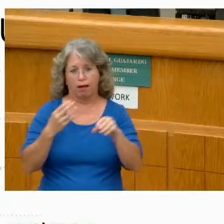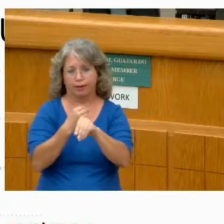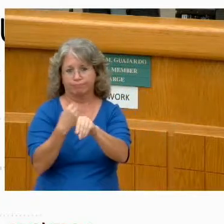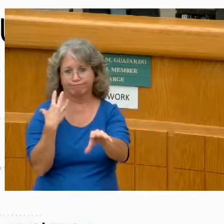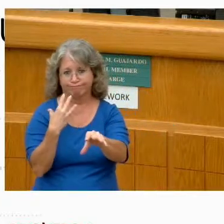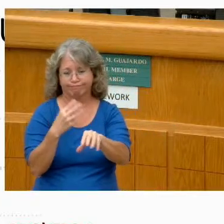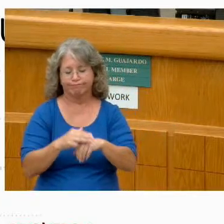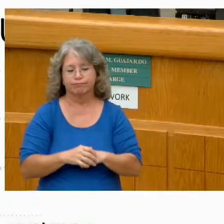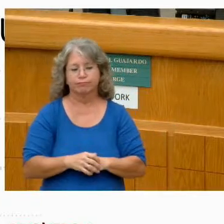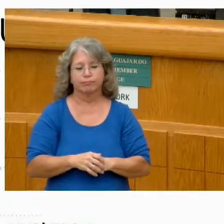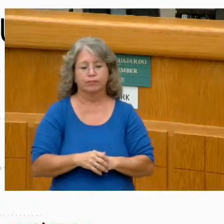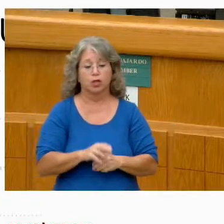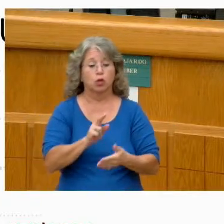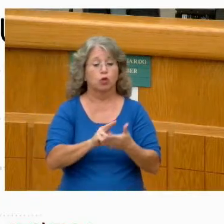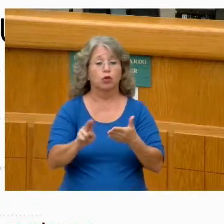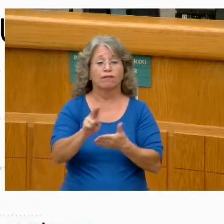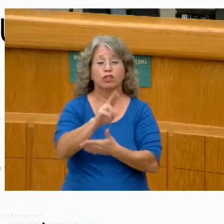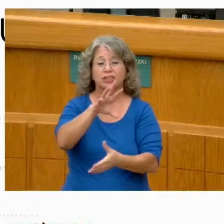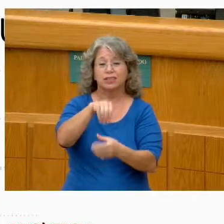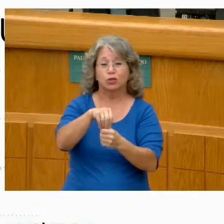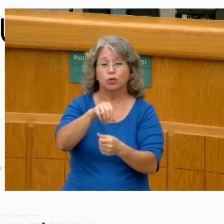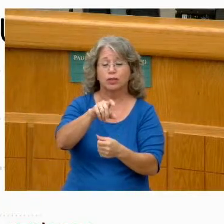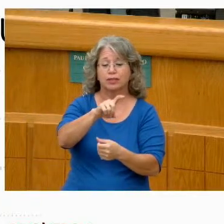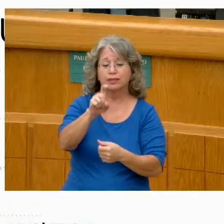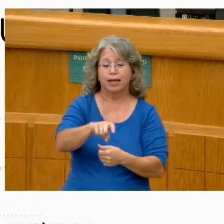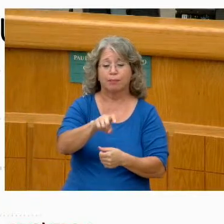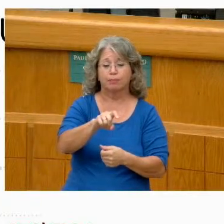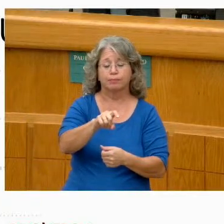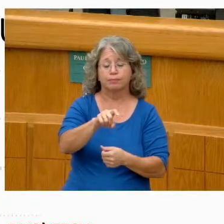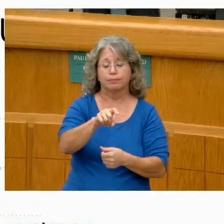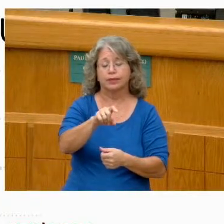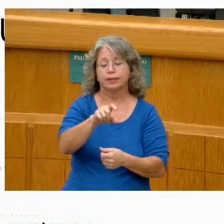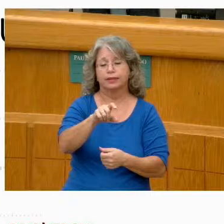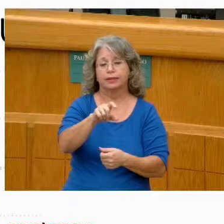included here are TAMU-CC, TAMU-K in